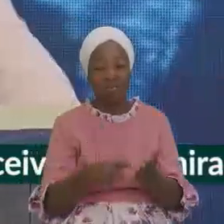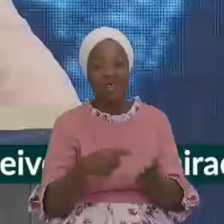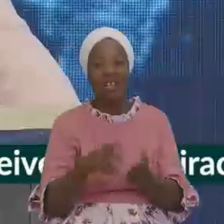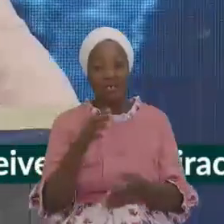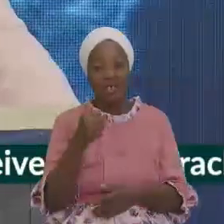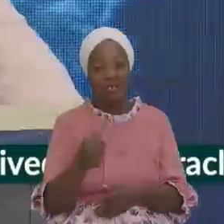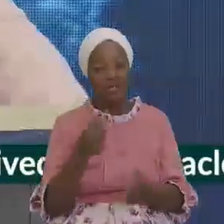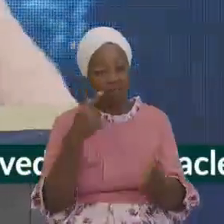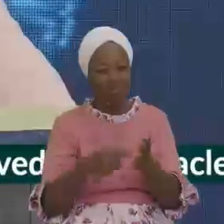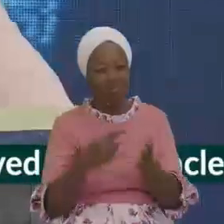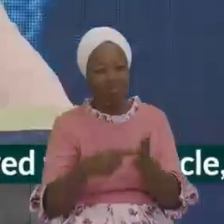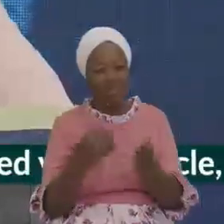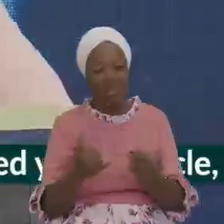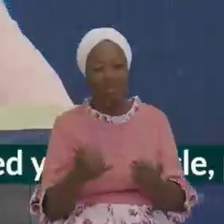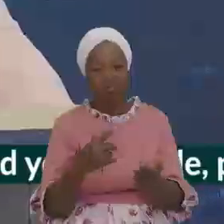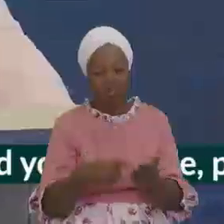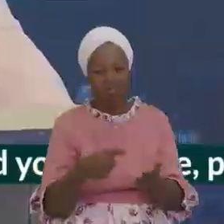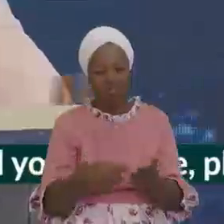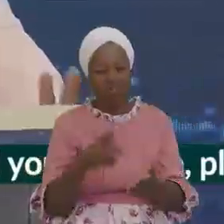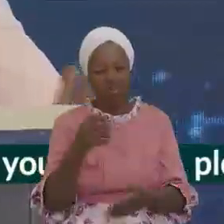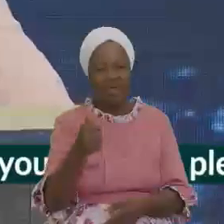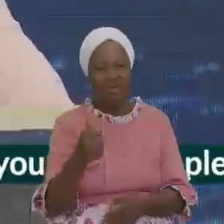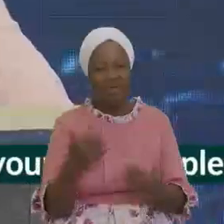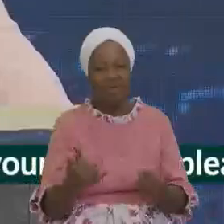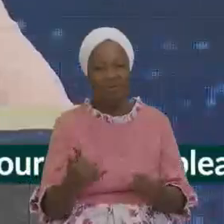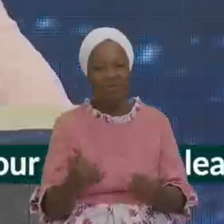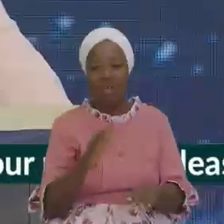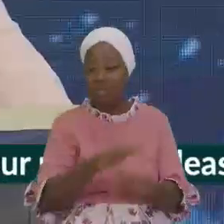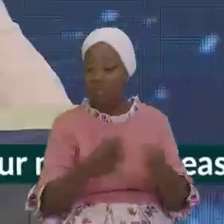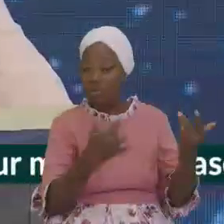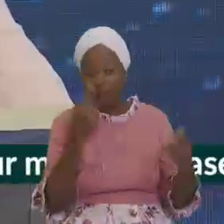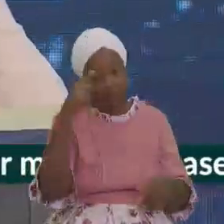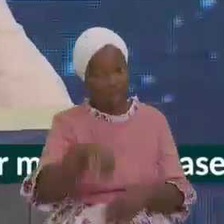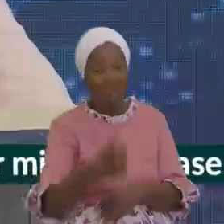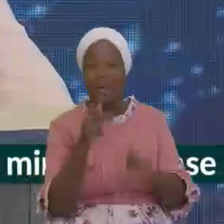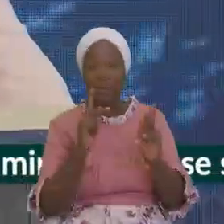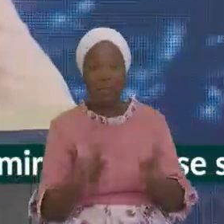Check up yourself. Don't wait for another person.